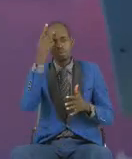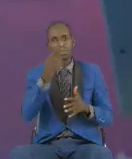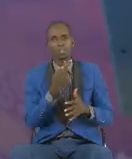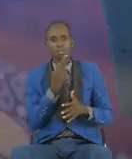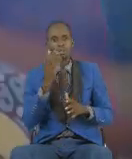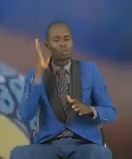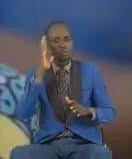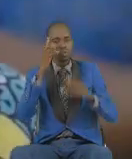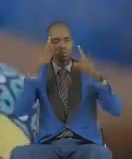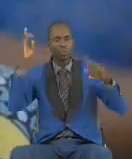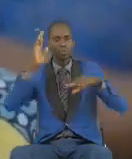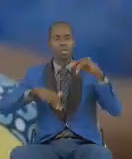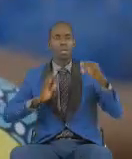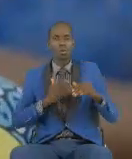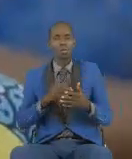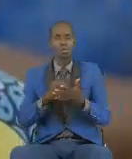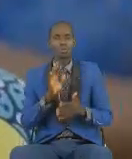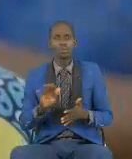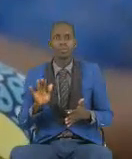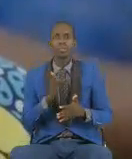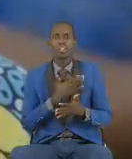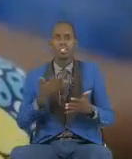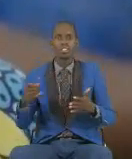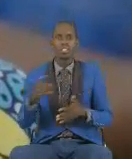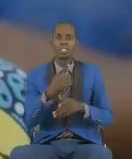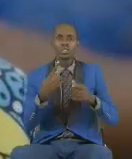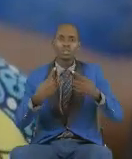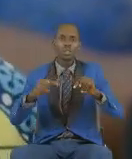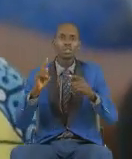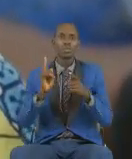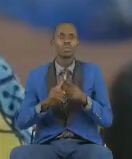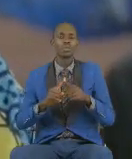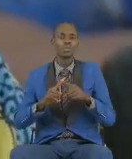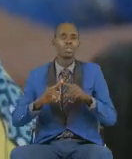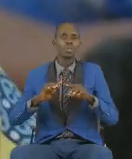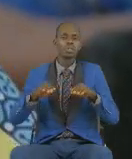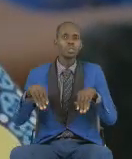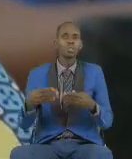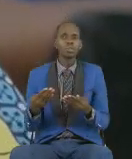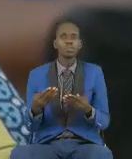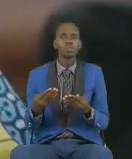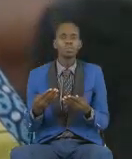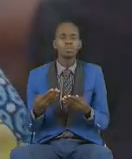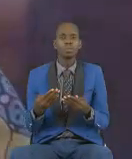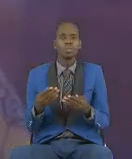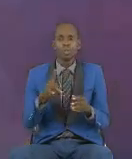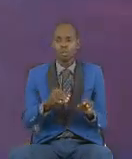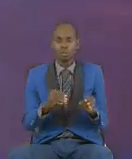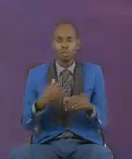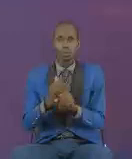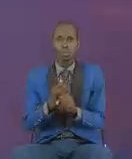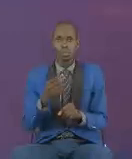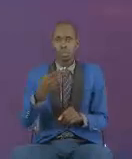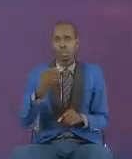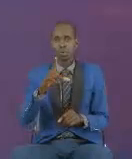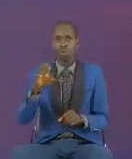children? And they try to dig a hole. They didn't kill you, but they put you there to live